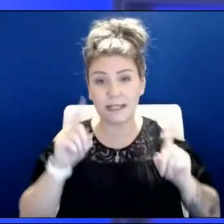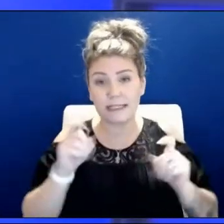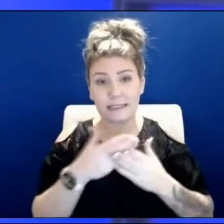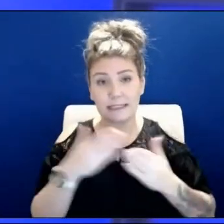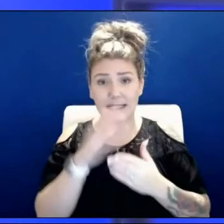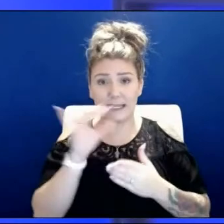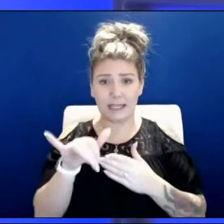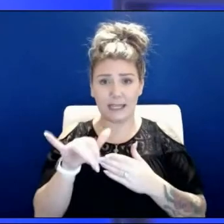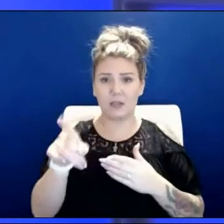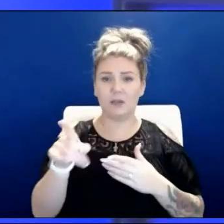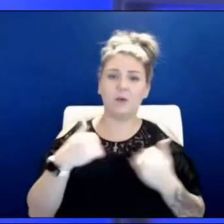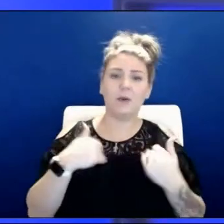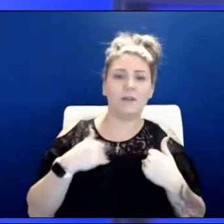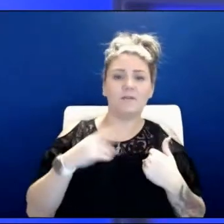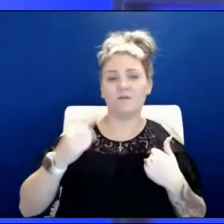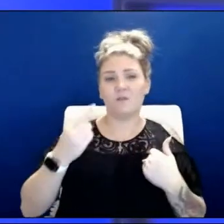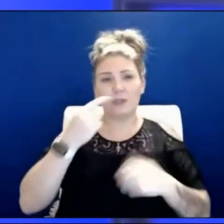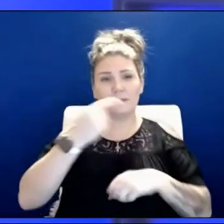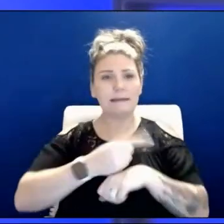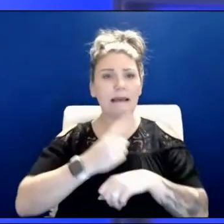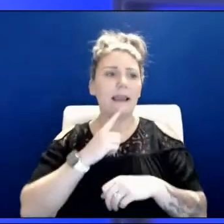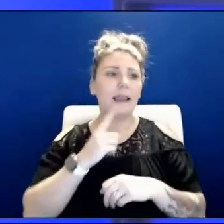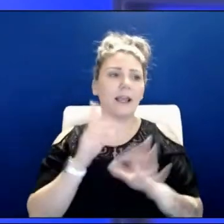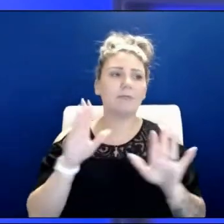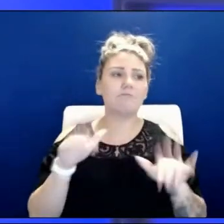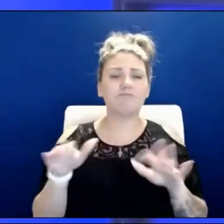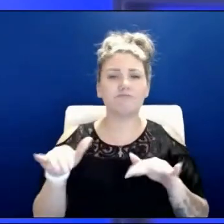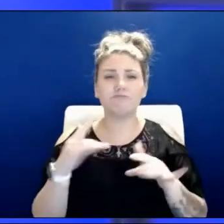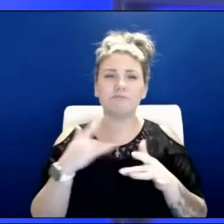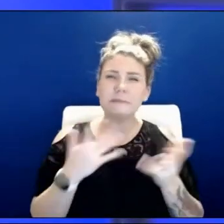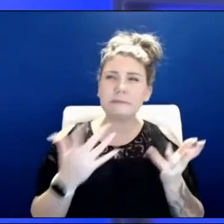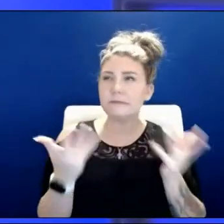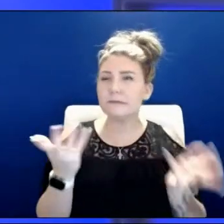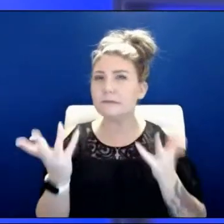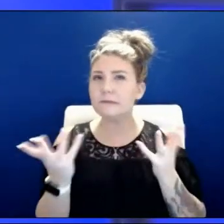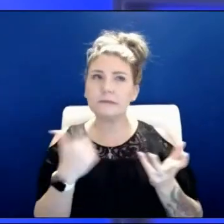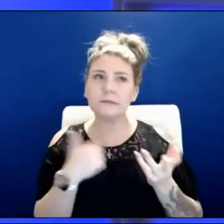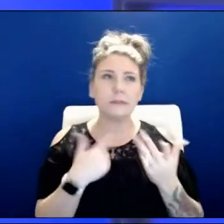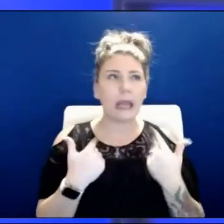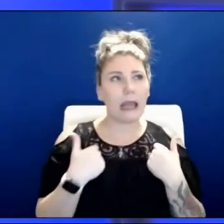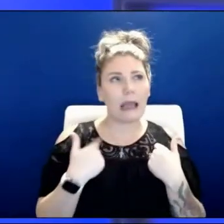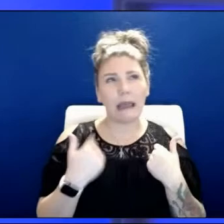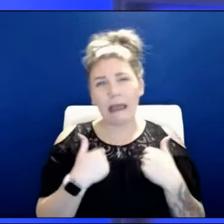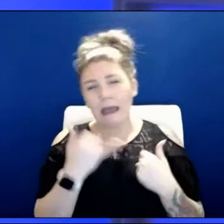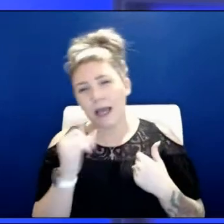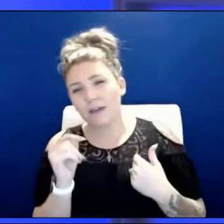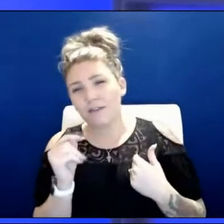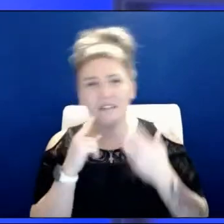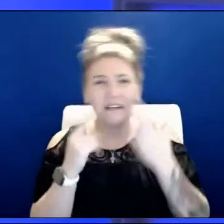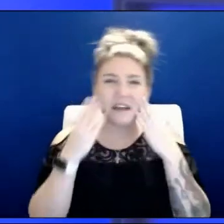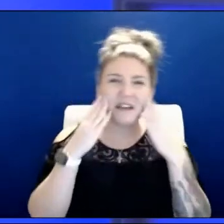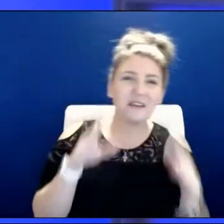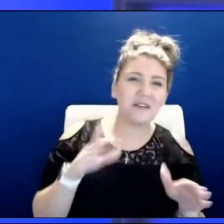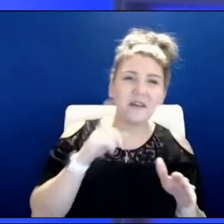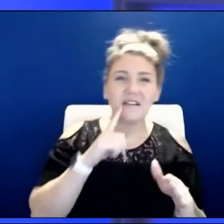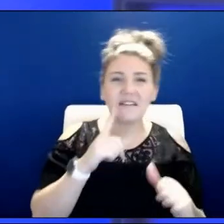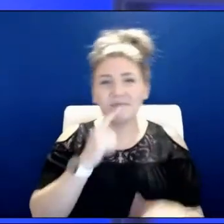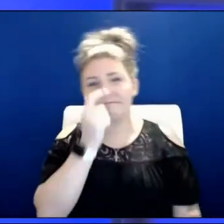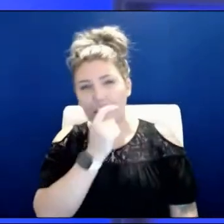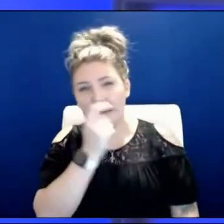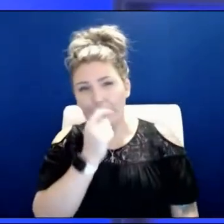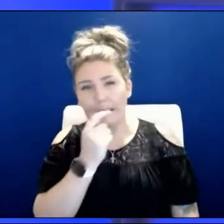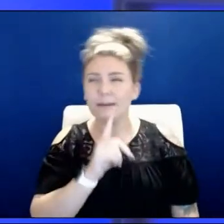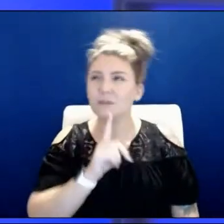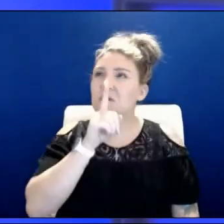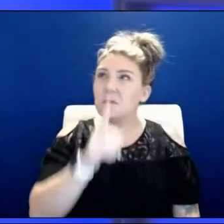spend, the first day or two kind of hemming and hawing to yourself. I don't know. I just have, I don't know if I really need to get